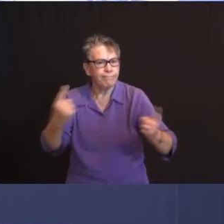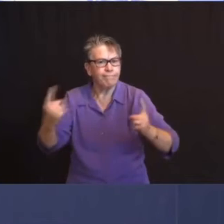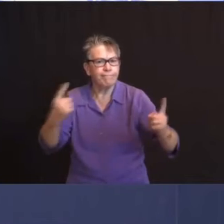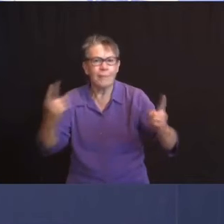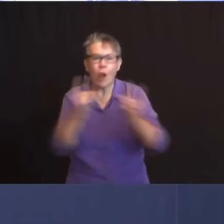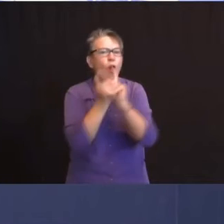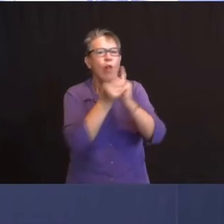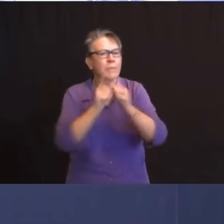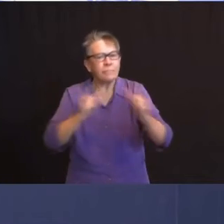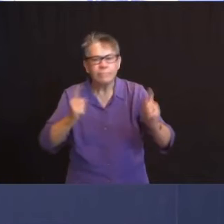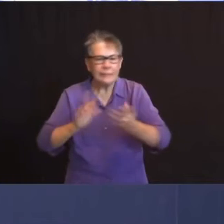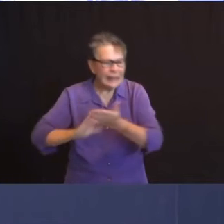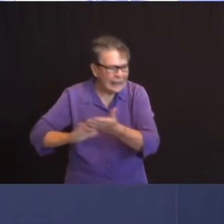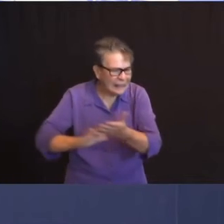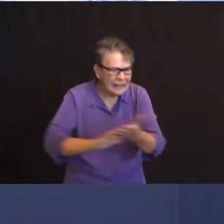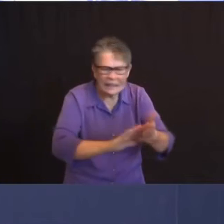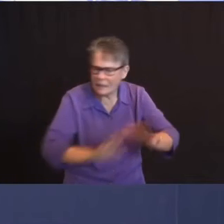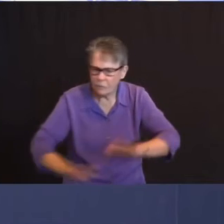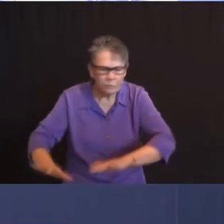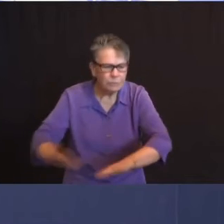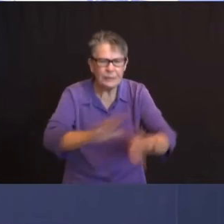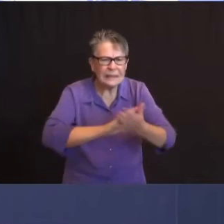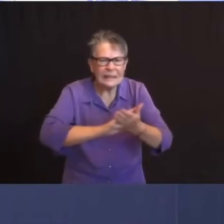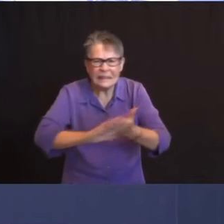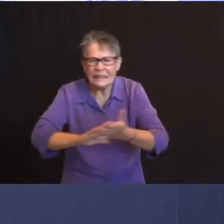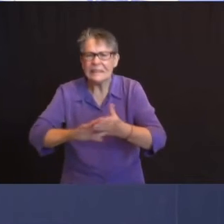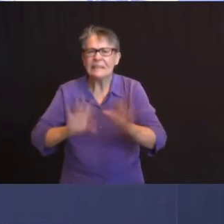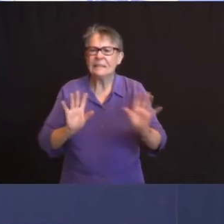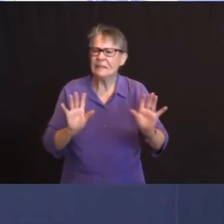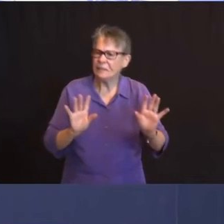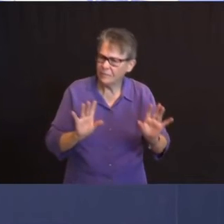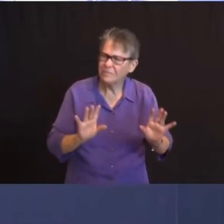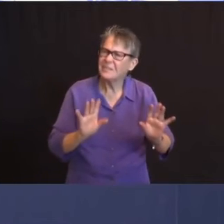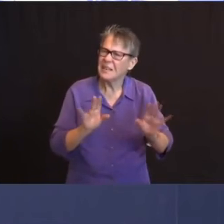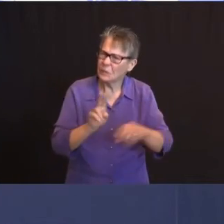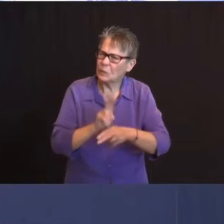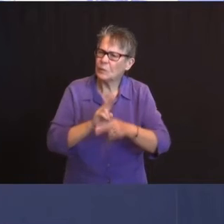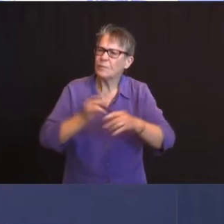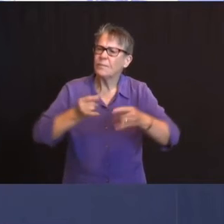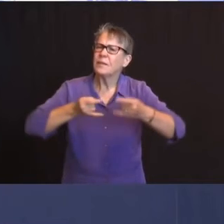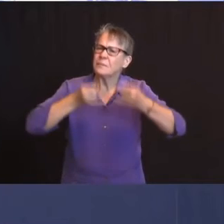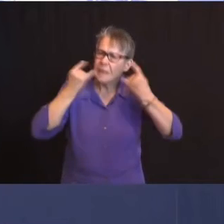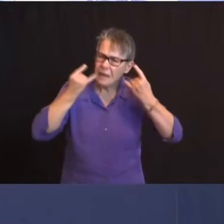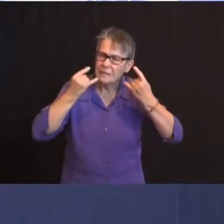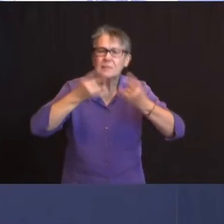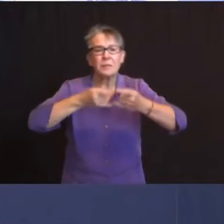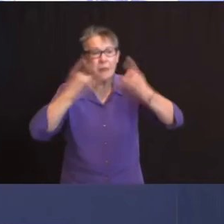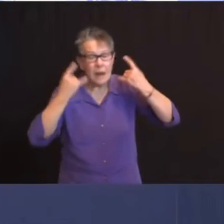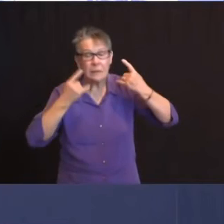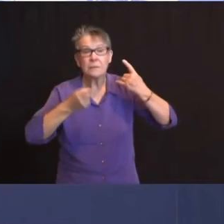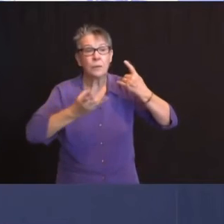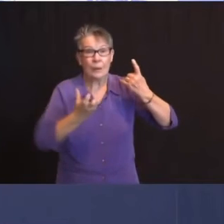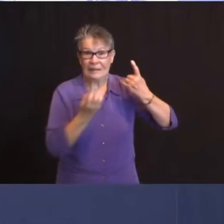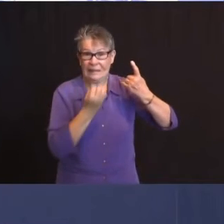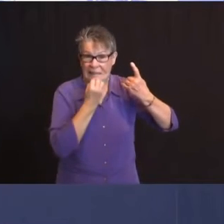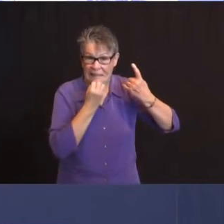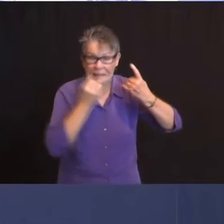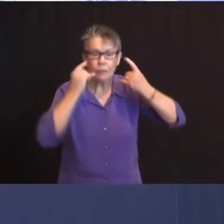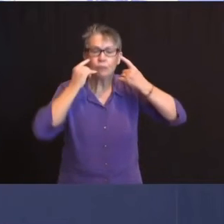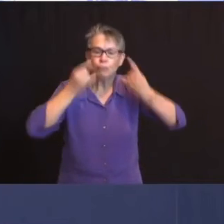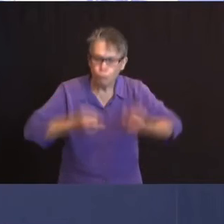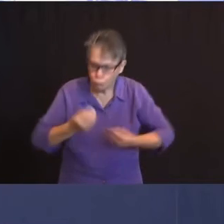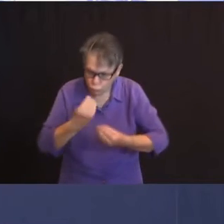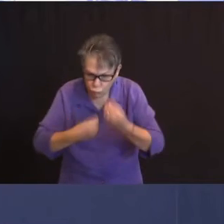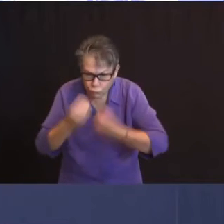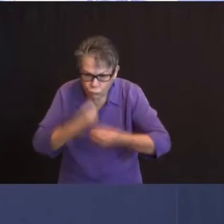We recognize that sharing celebrations with family and friends are important holiday traditions, and connections that are strengthened and memories that are